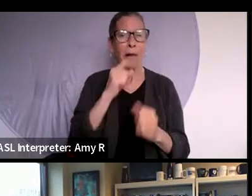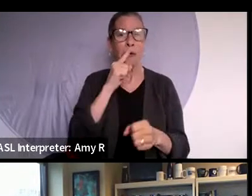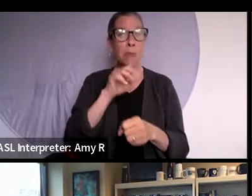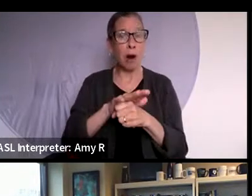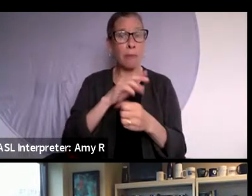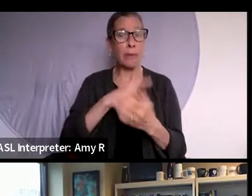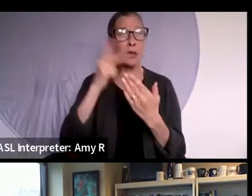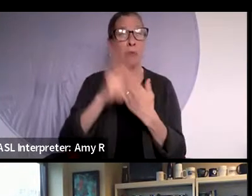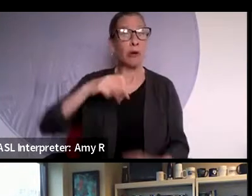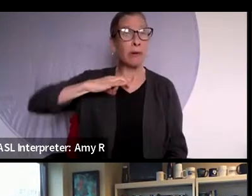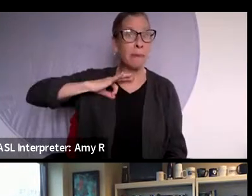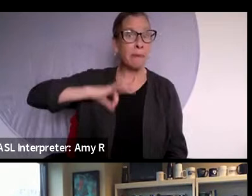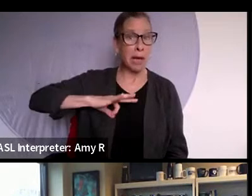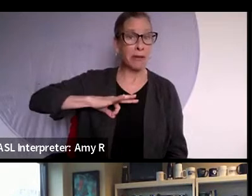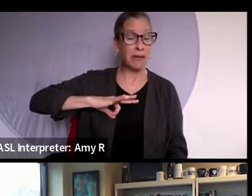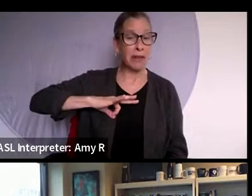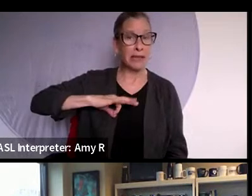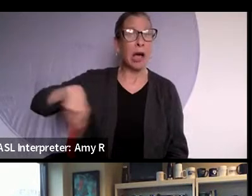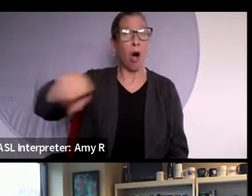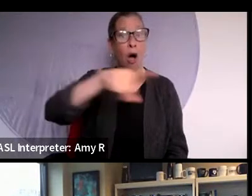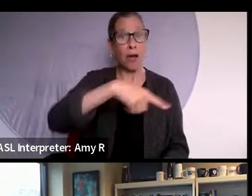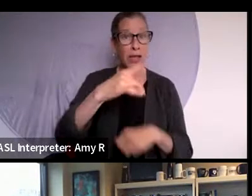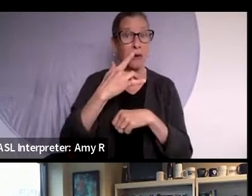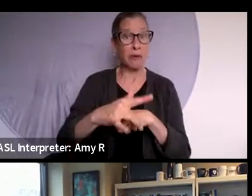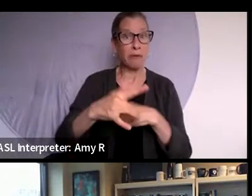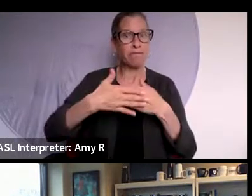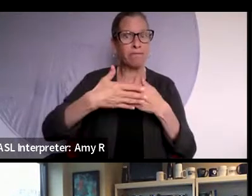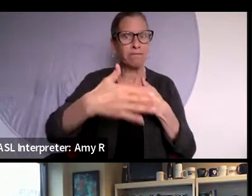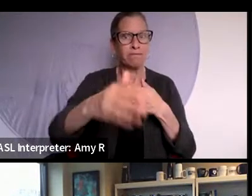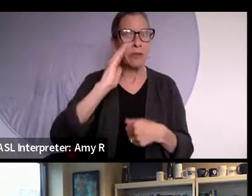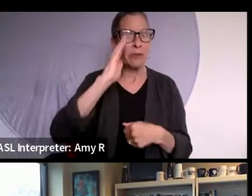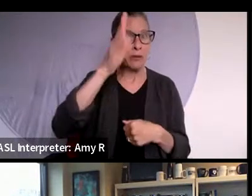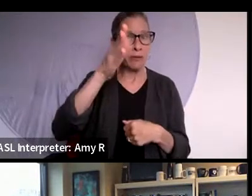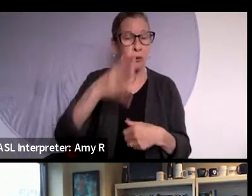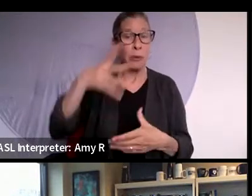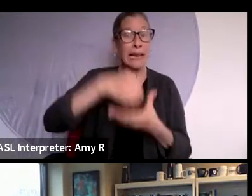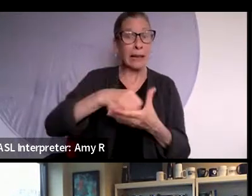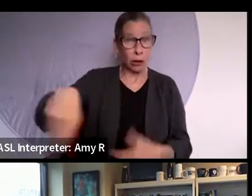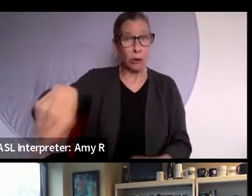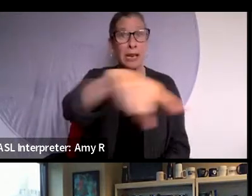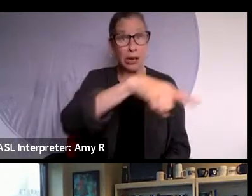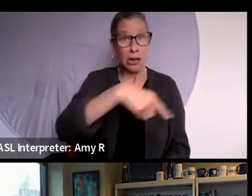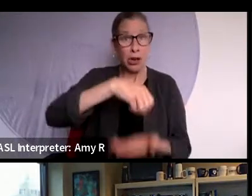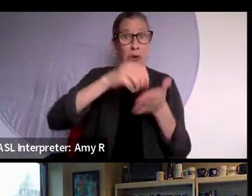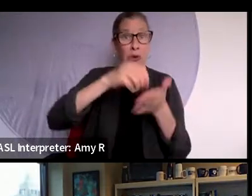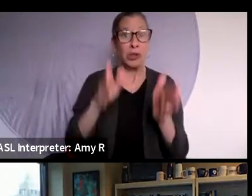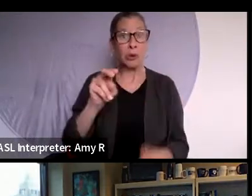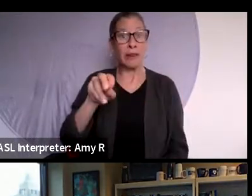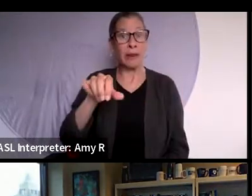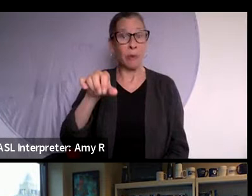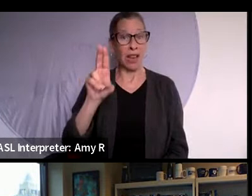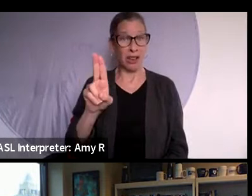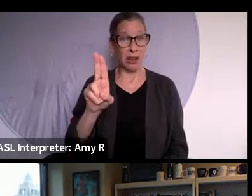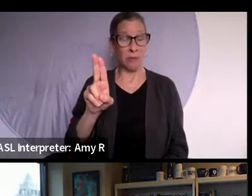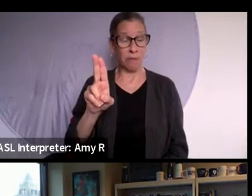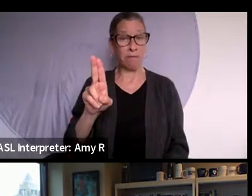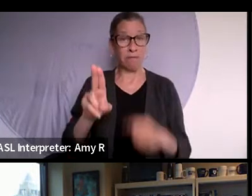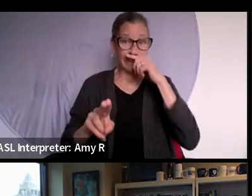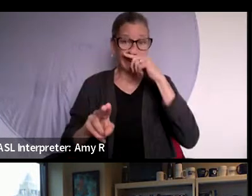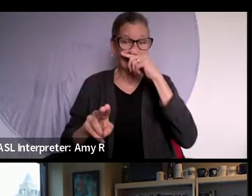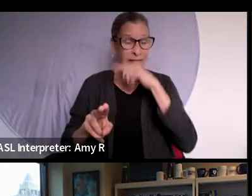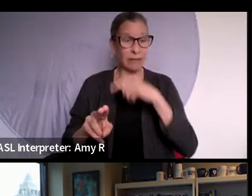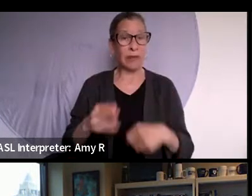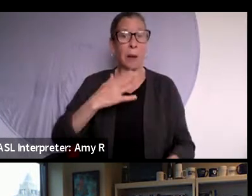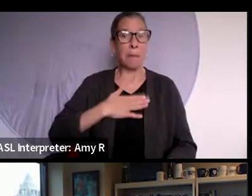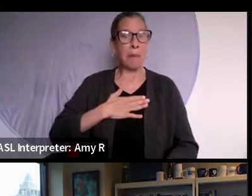program's benefits are there for coming generations, including many of you, the students of NYU. It